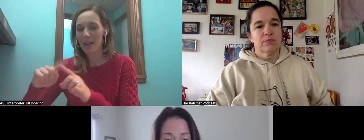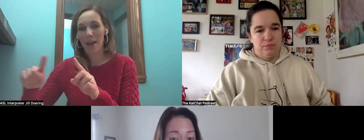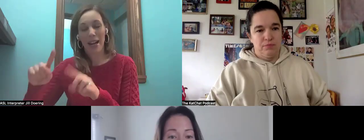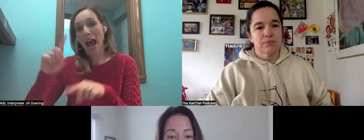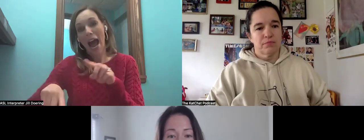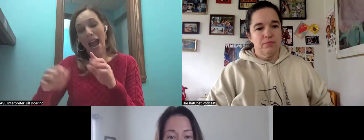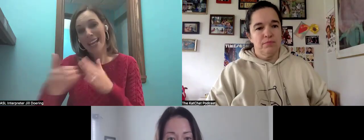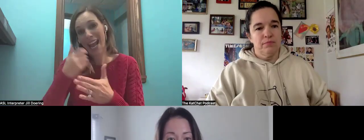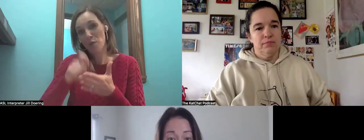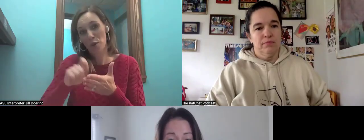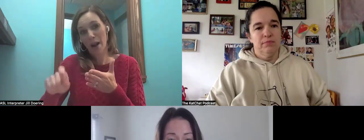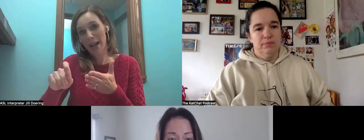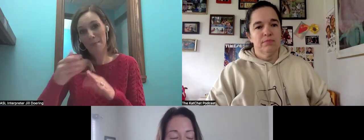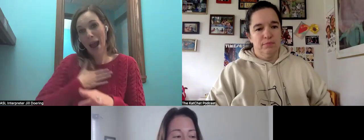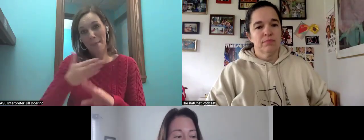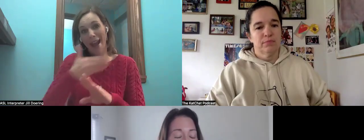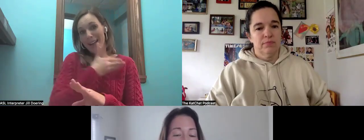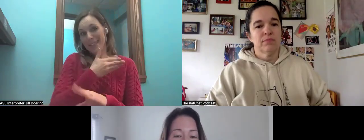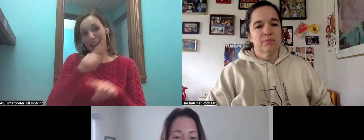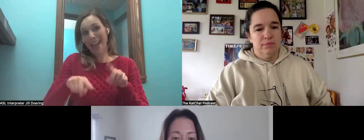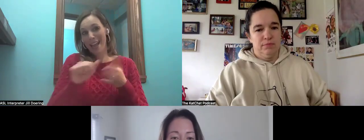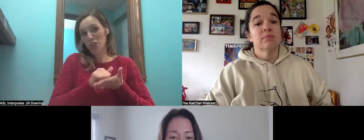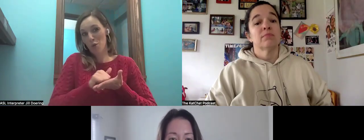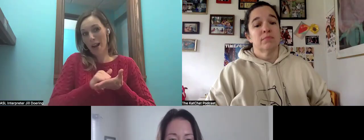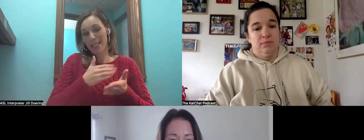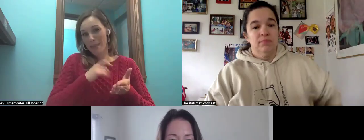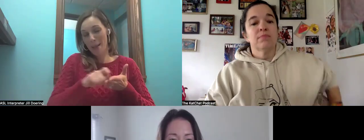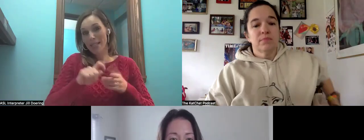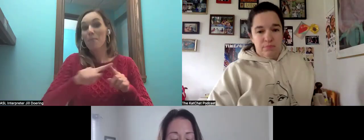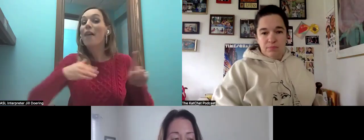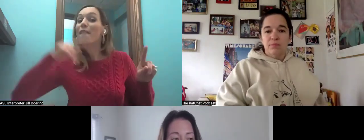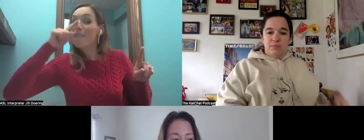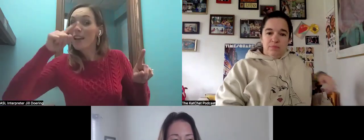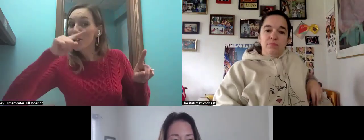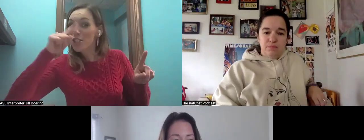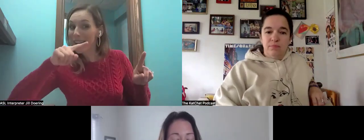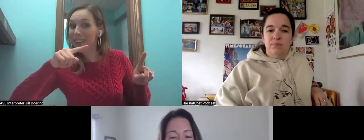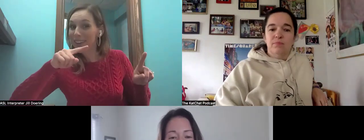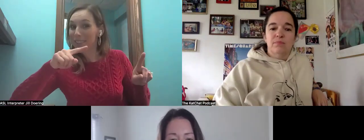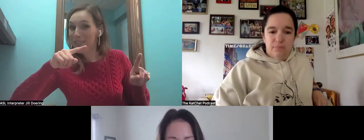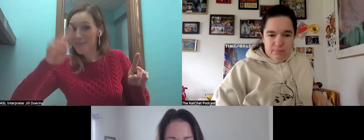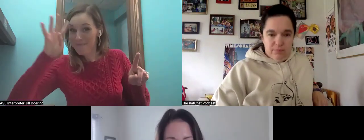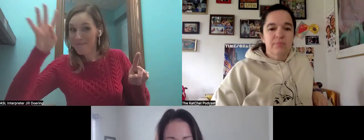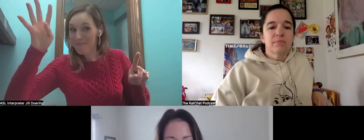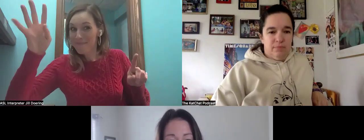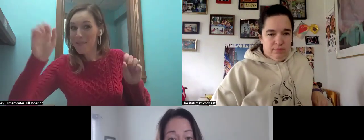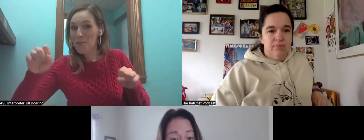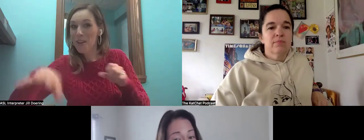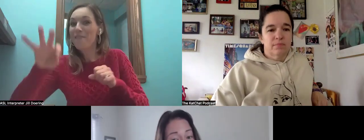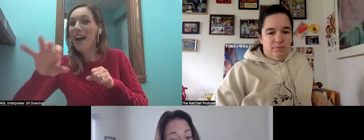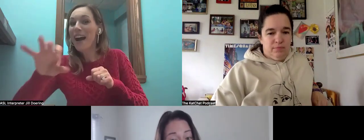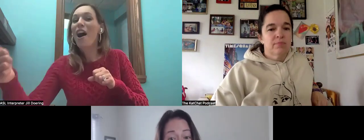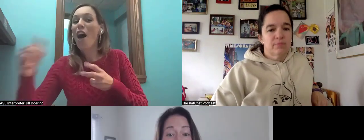to me. No, none of us can, right? And but fiction gives you that ability to find other endings that are,